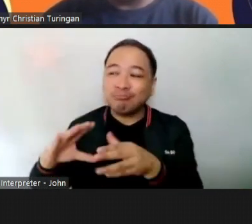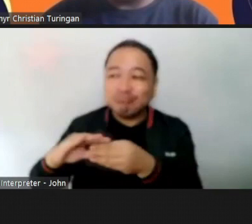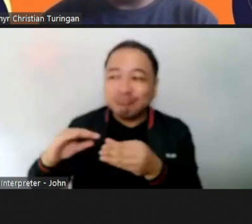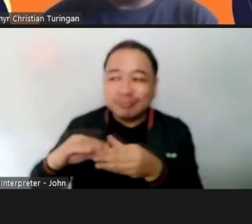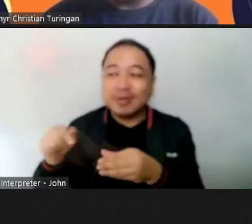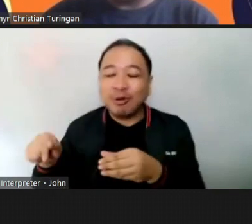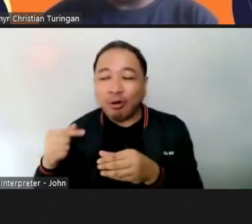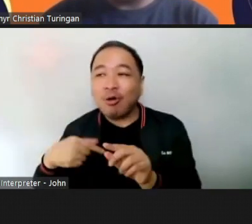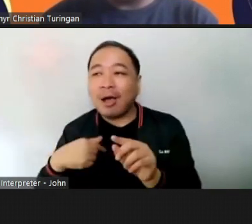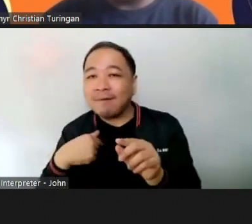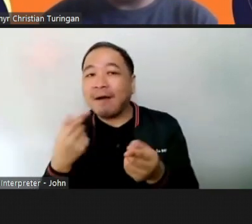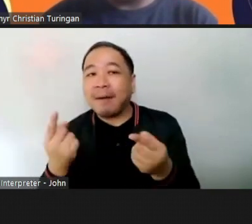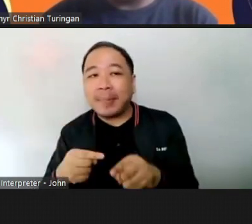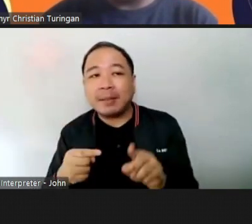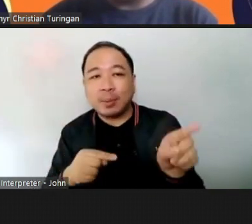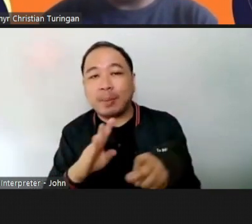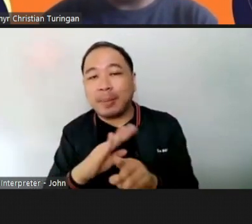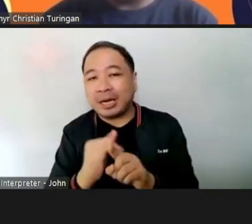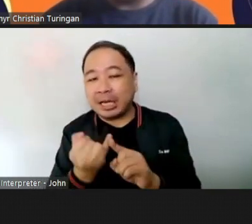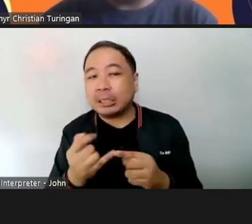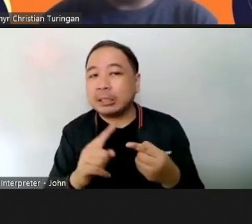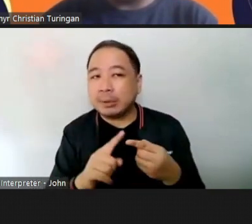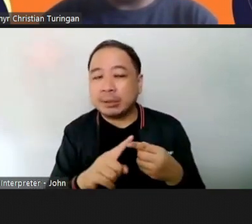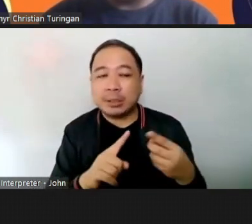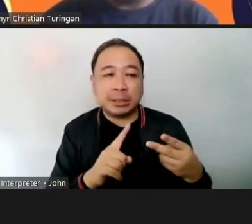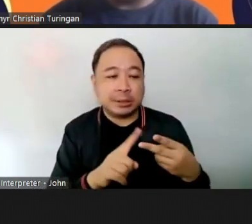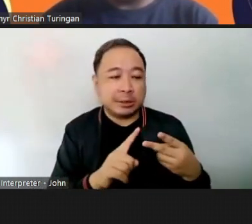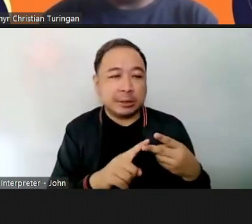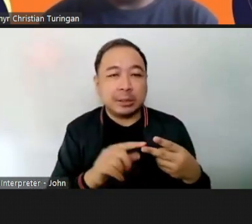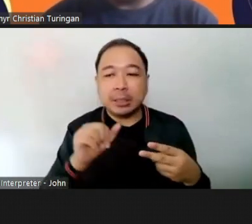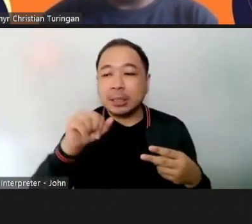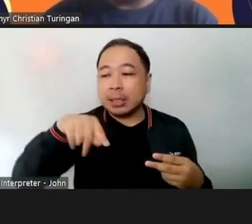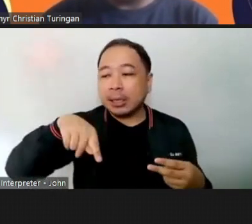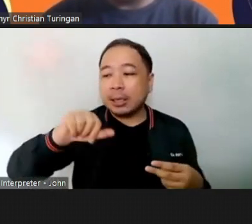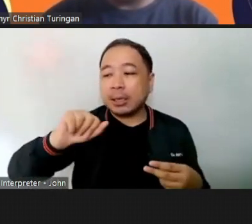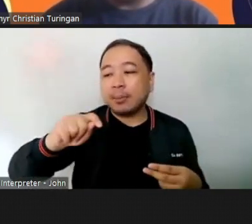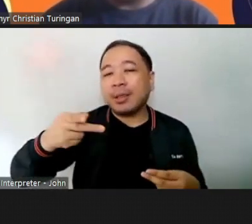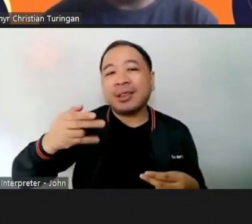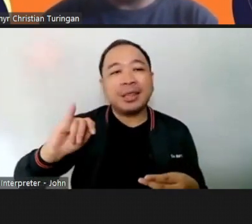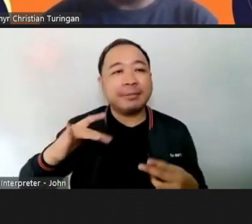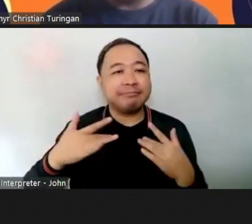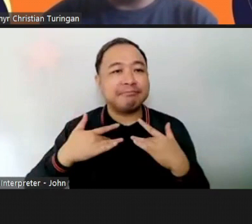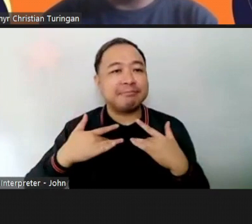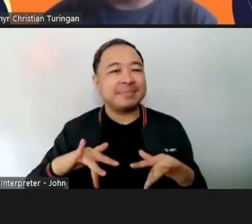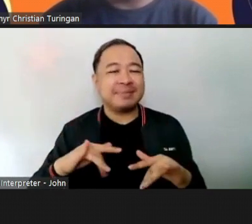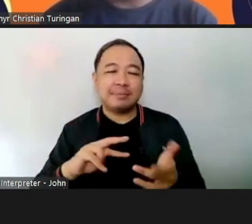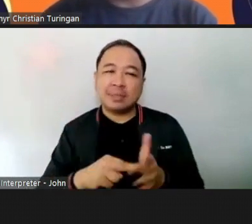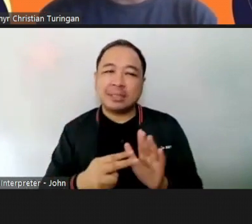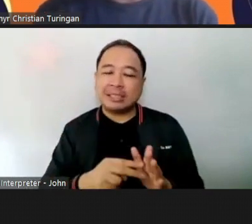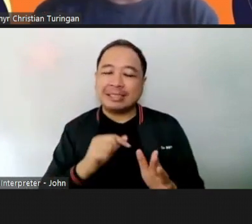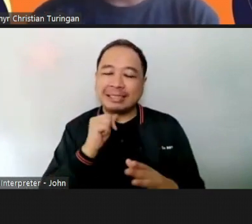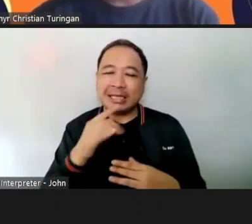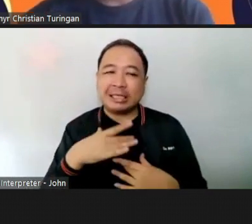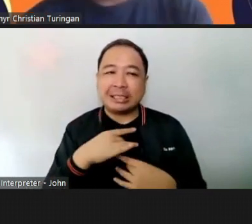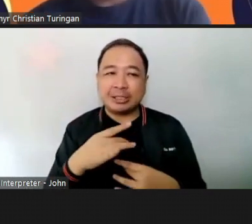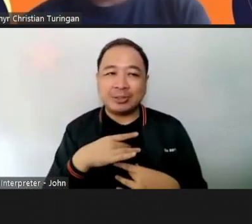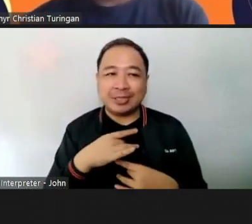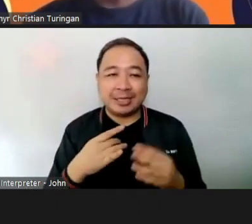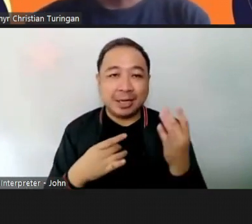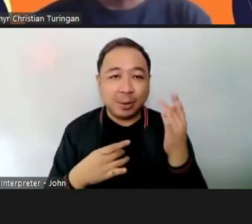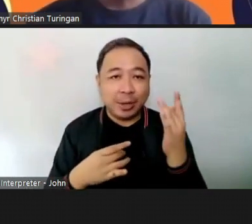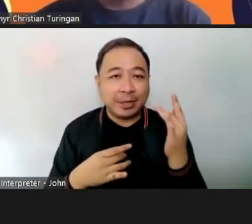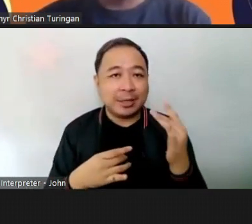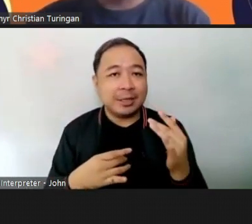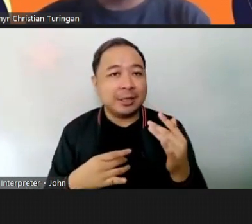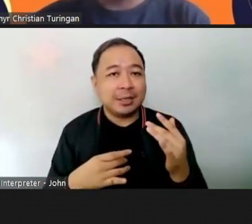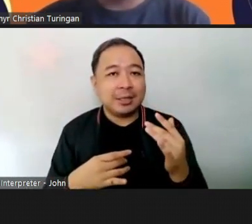dito. That's 1. Number 2 is apathy. There are people that lack interest because they don't really have